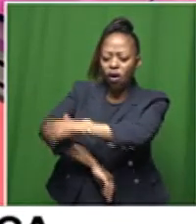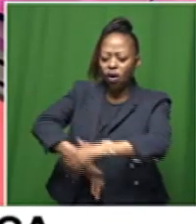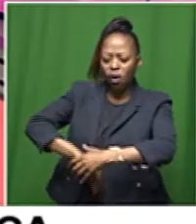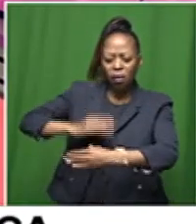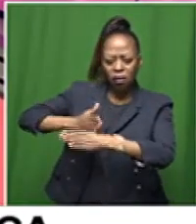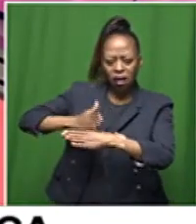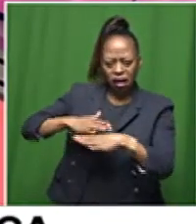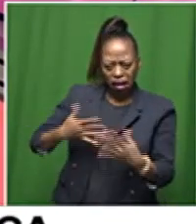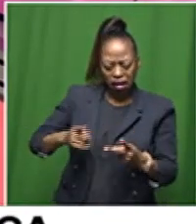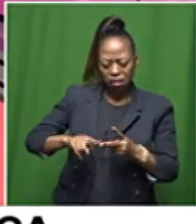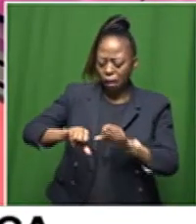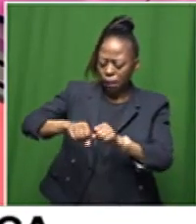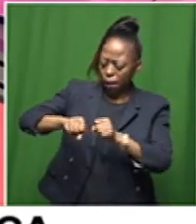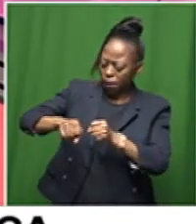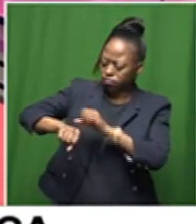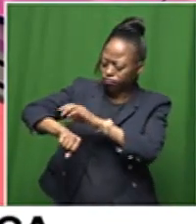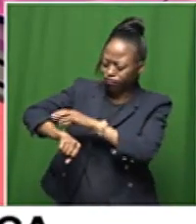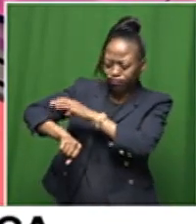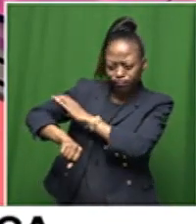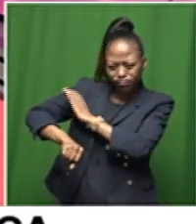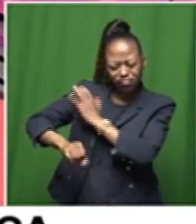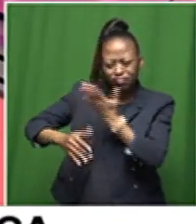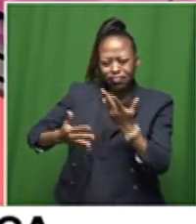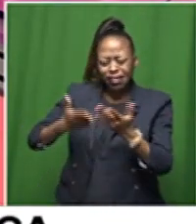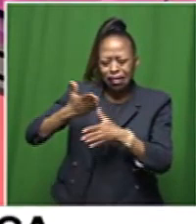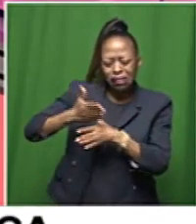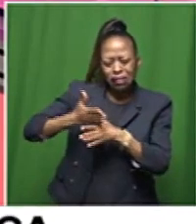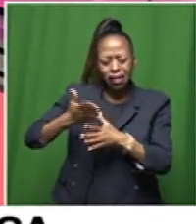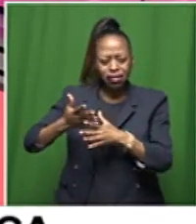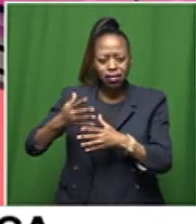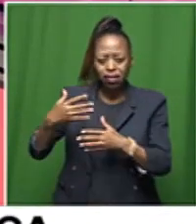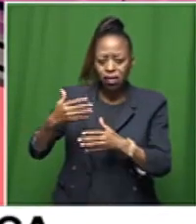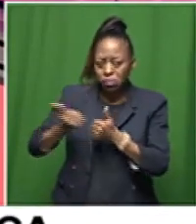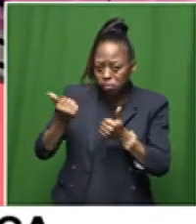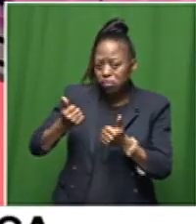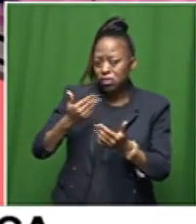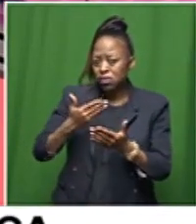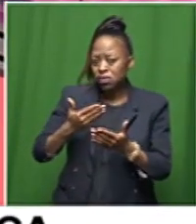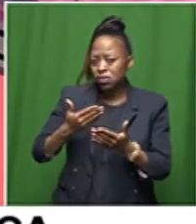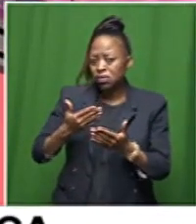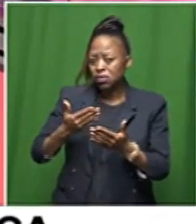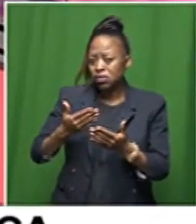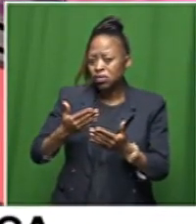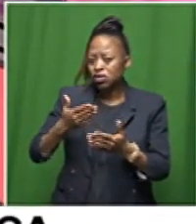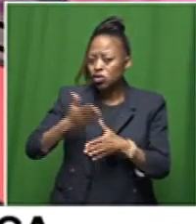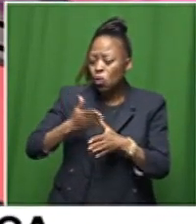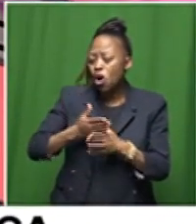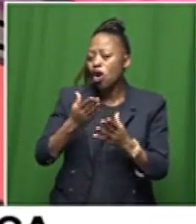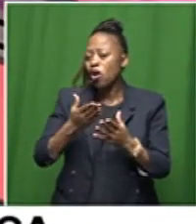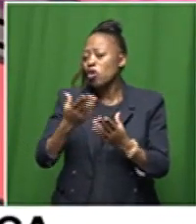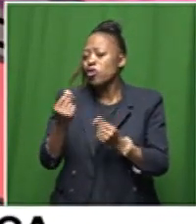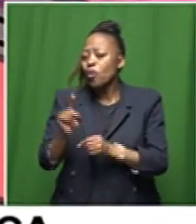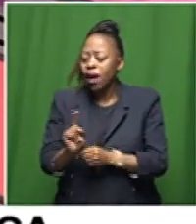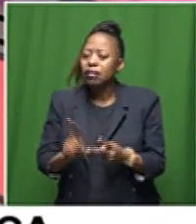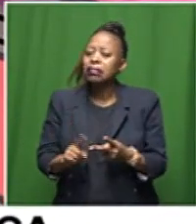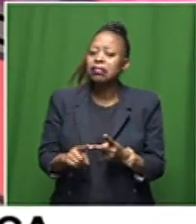as well as, broken bones in the arm as well. In terms of functionality, are you able to function? I mean, what is your daily job? What do you have to do? And do